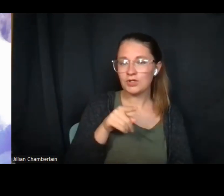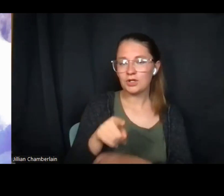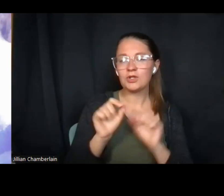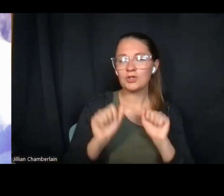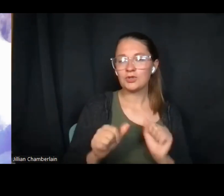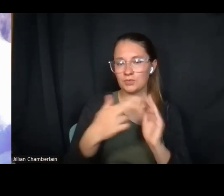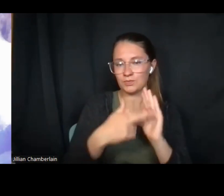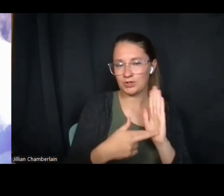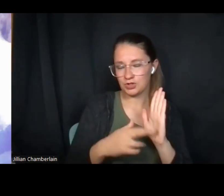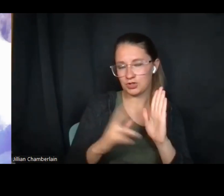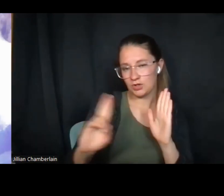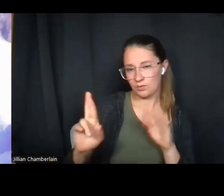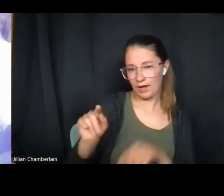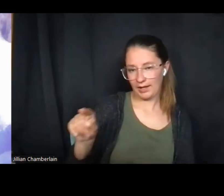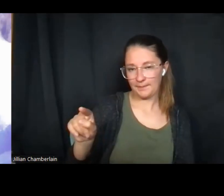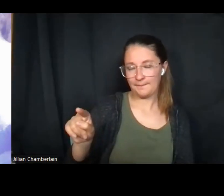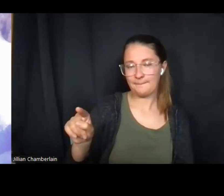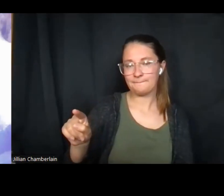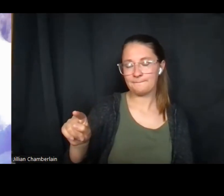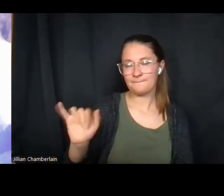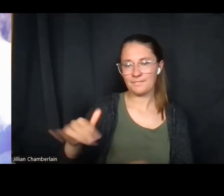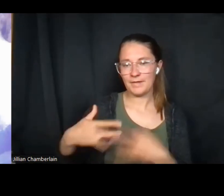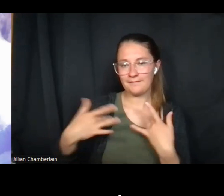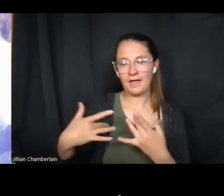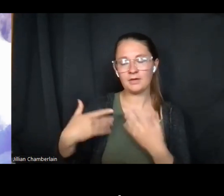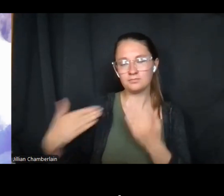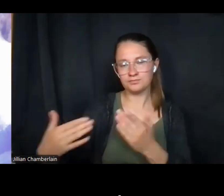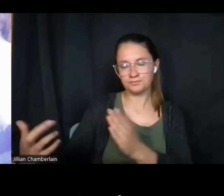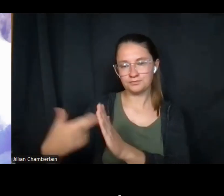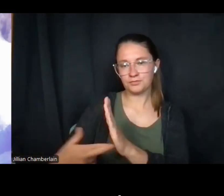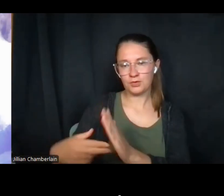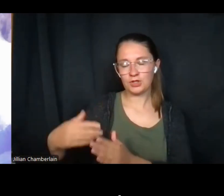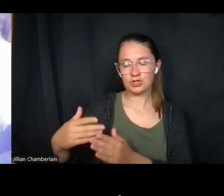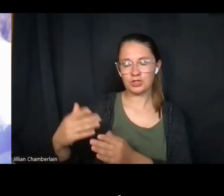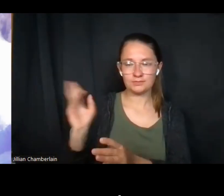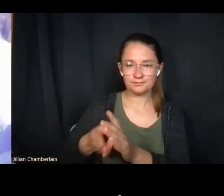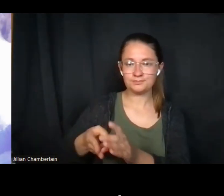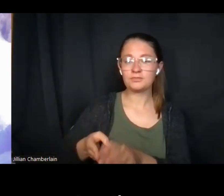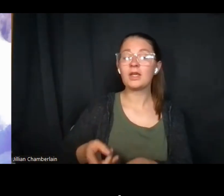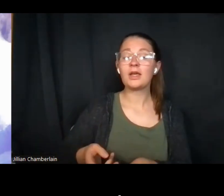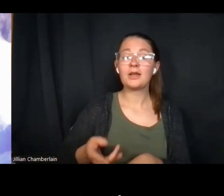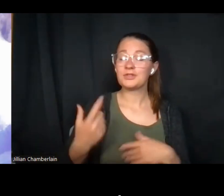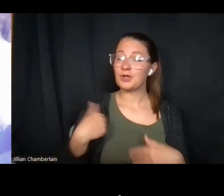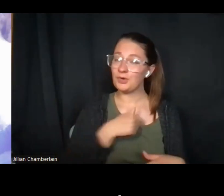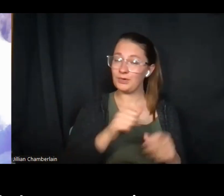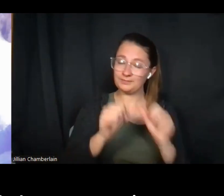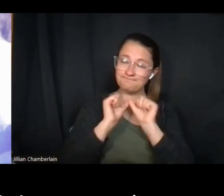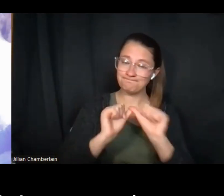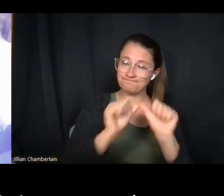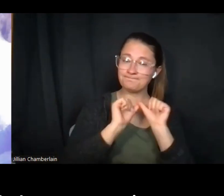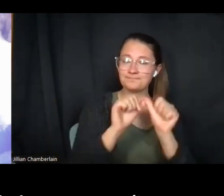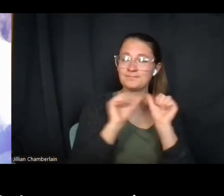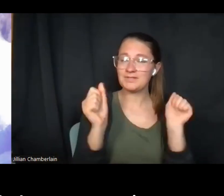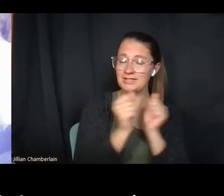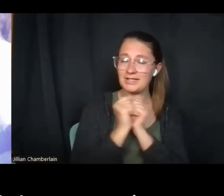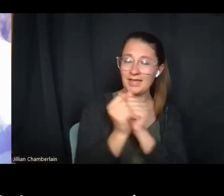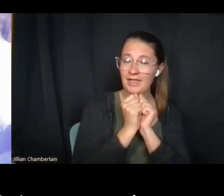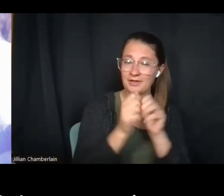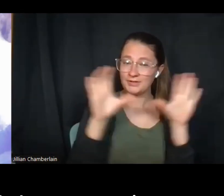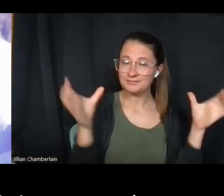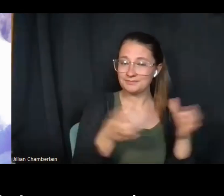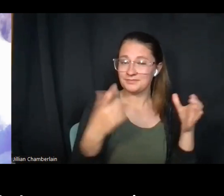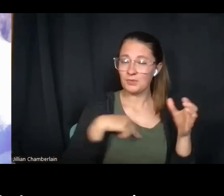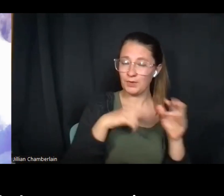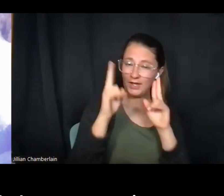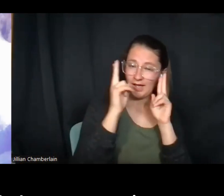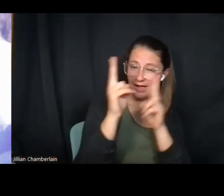on the right. And from there, we are unstoppable. And when we move together, when we honor each other's stories, and when we